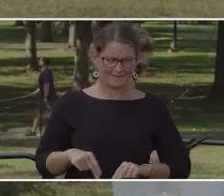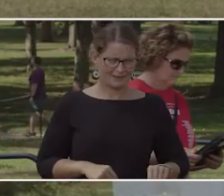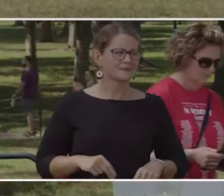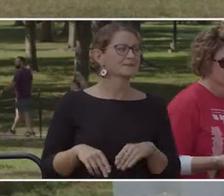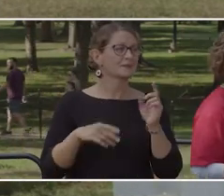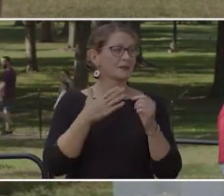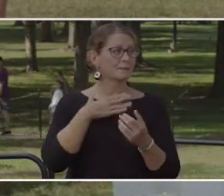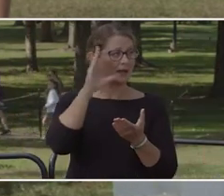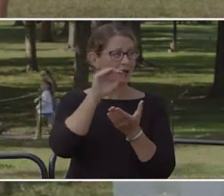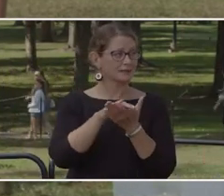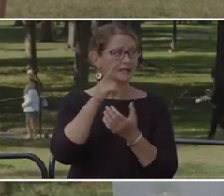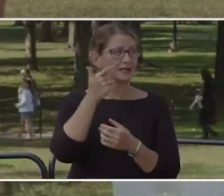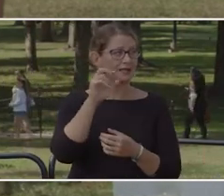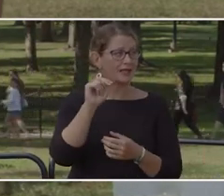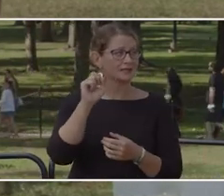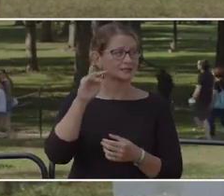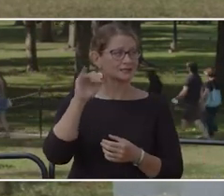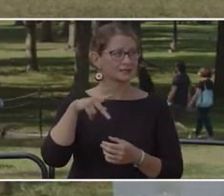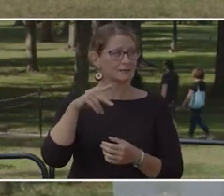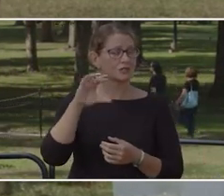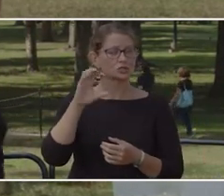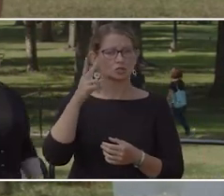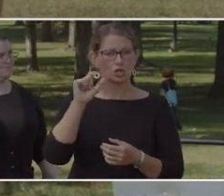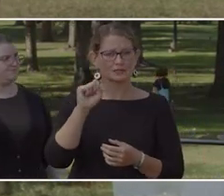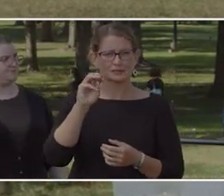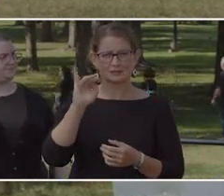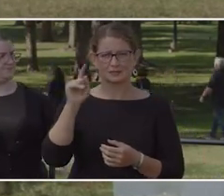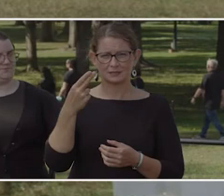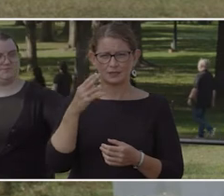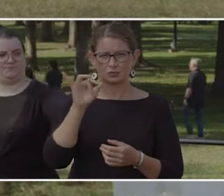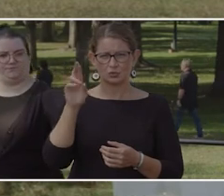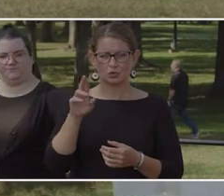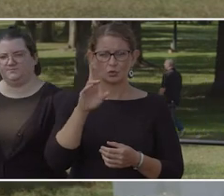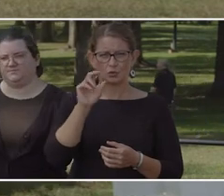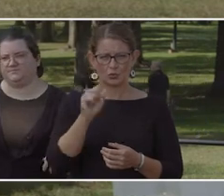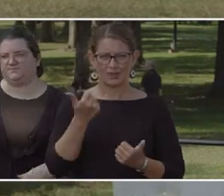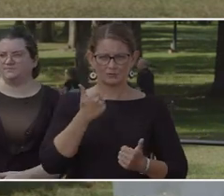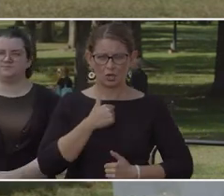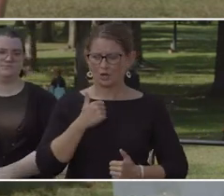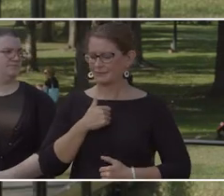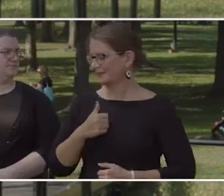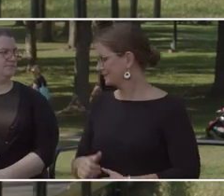My husband, Glenn Skip Charles Smith, Jr., United States Army.